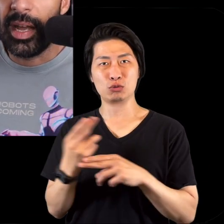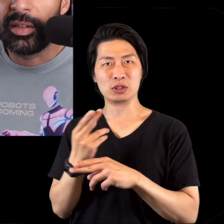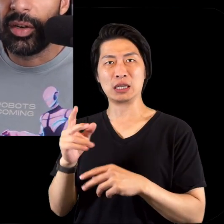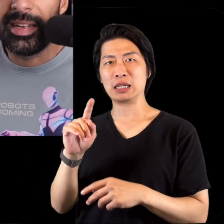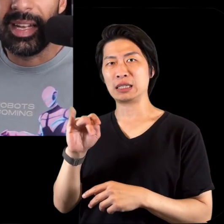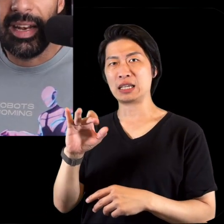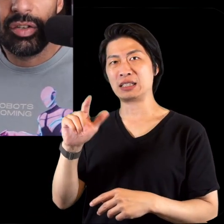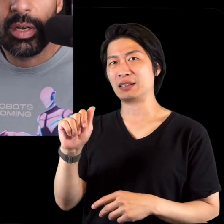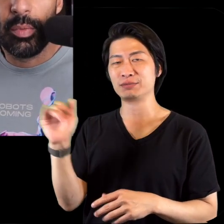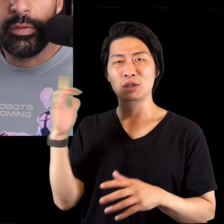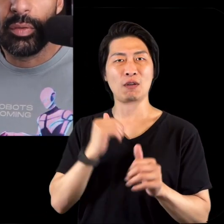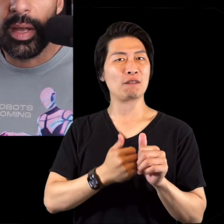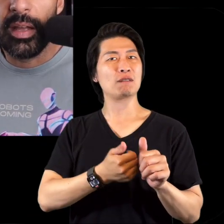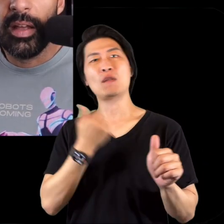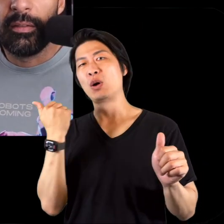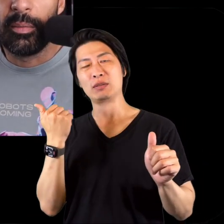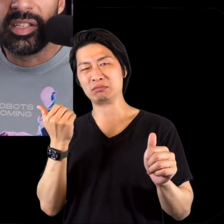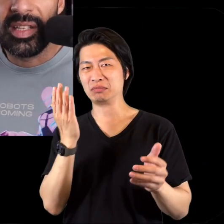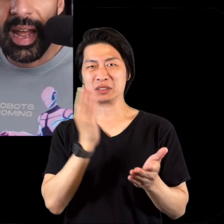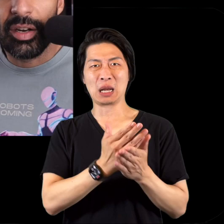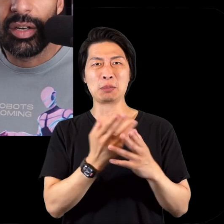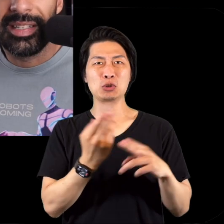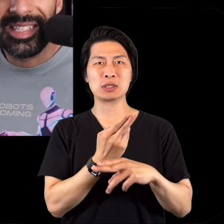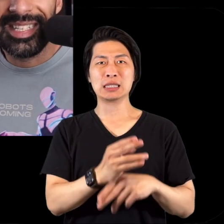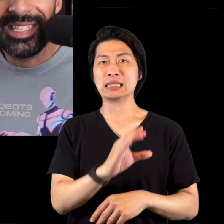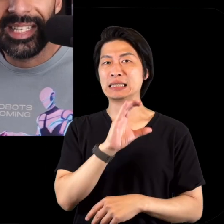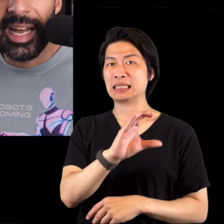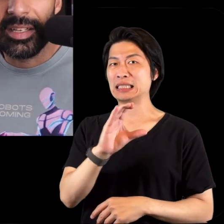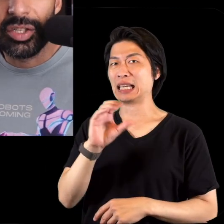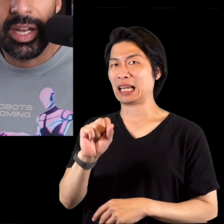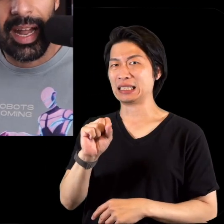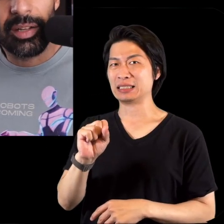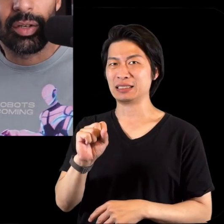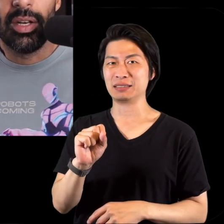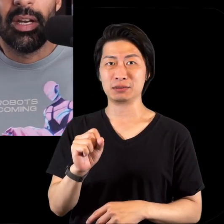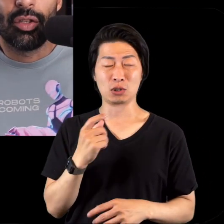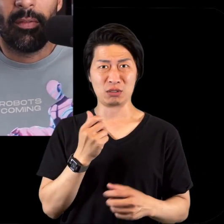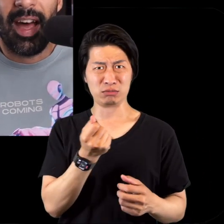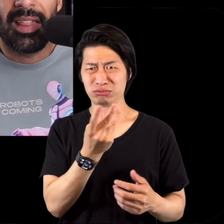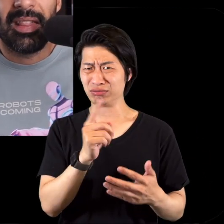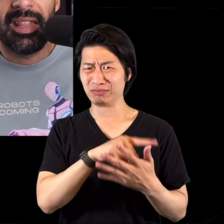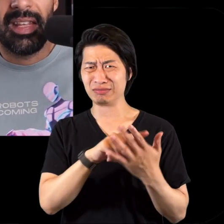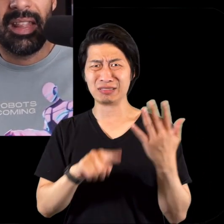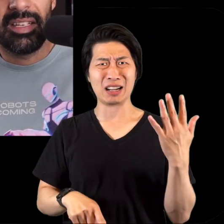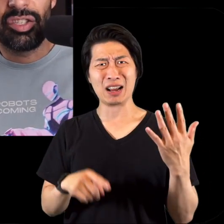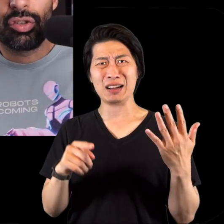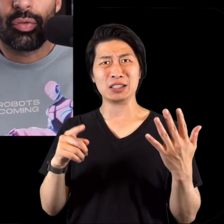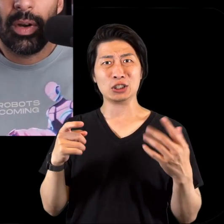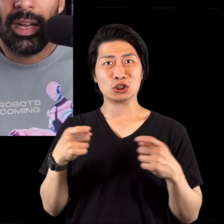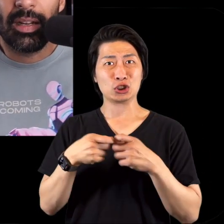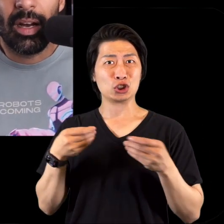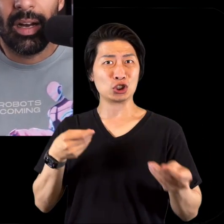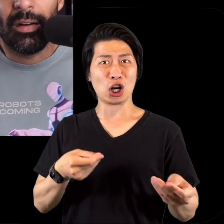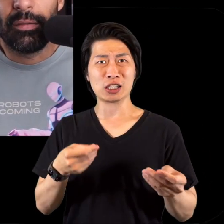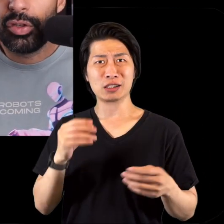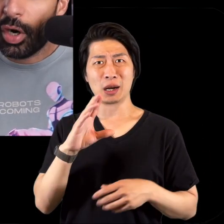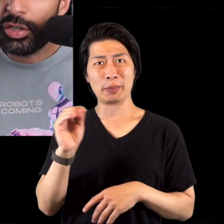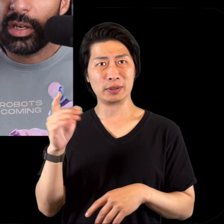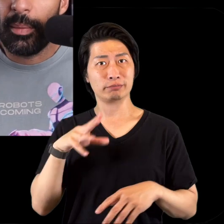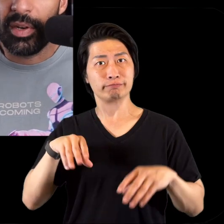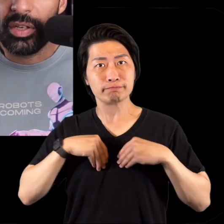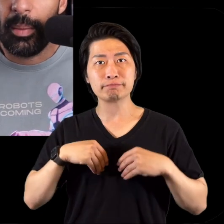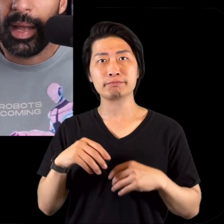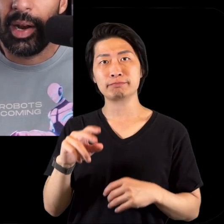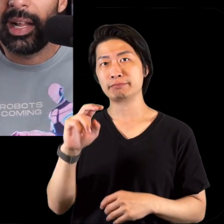Tesla's connector as the industry moves away from the standard CCS connector. So we've had the string of